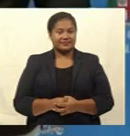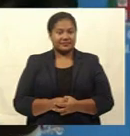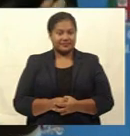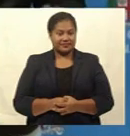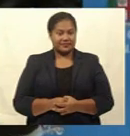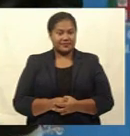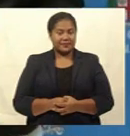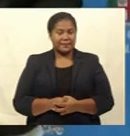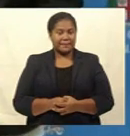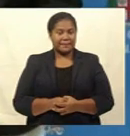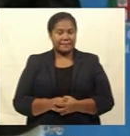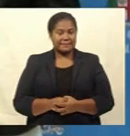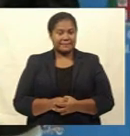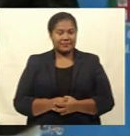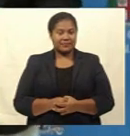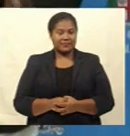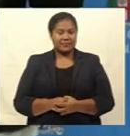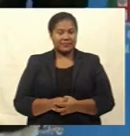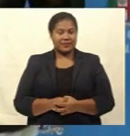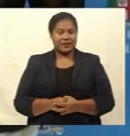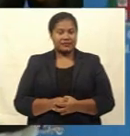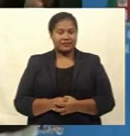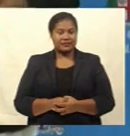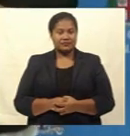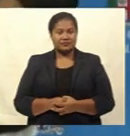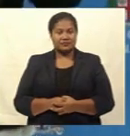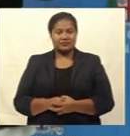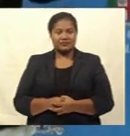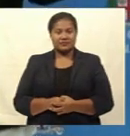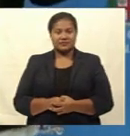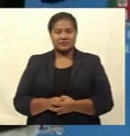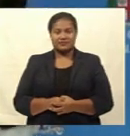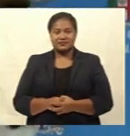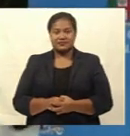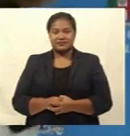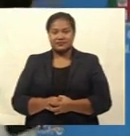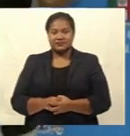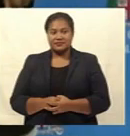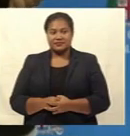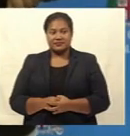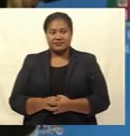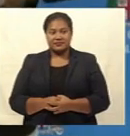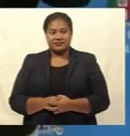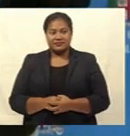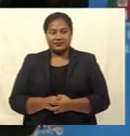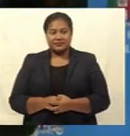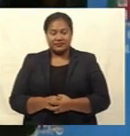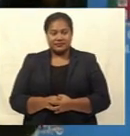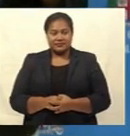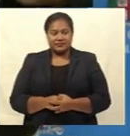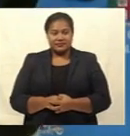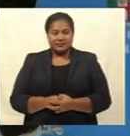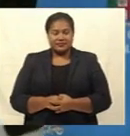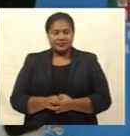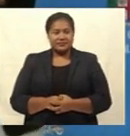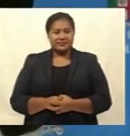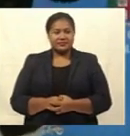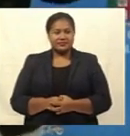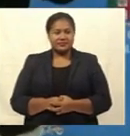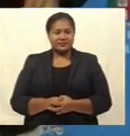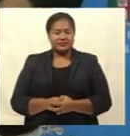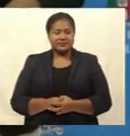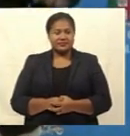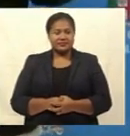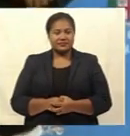they would have had interaction with COVID-positive patients. So while we are very early in this investigation, we must treat these